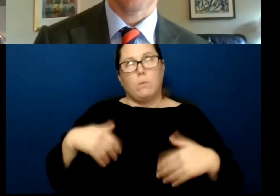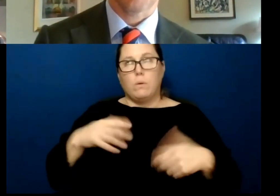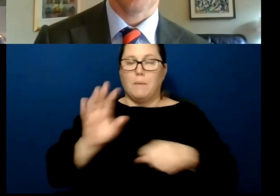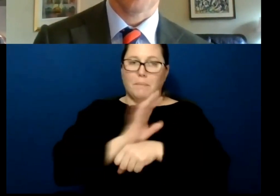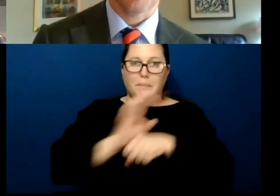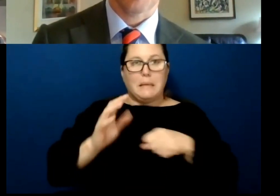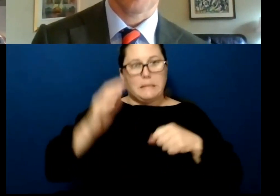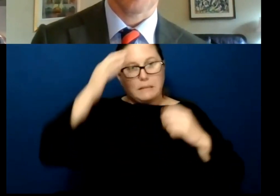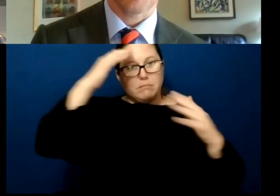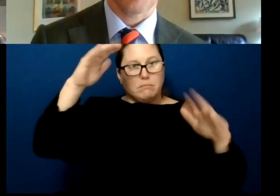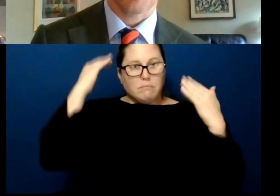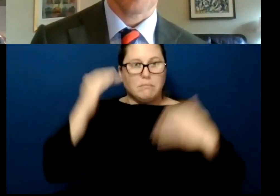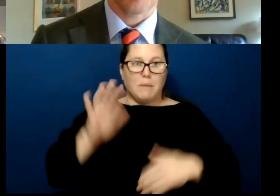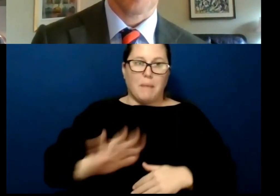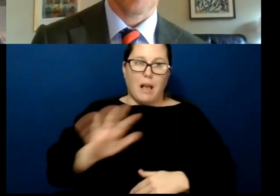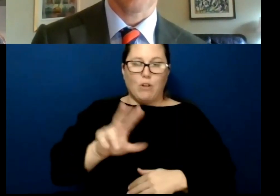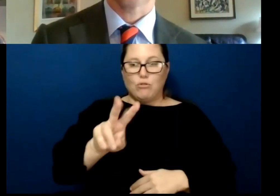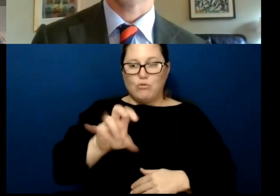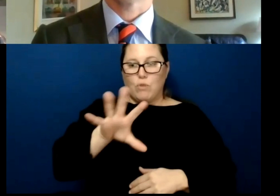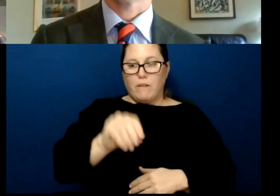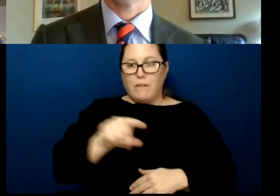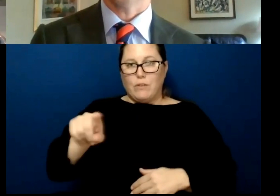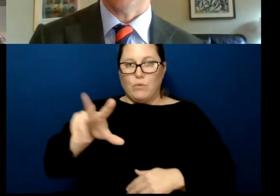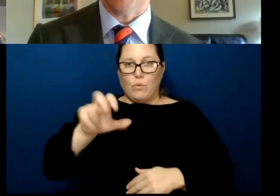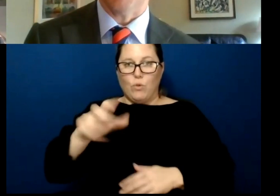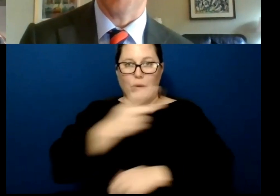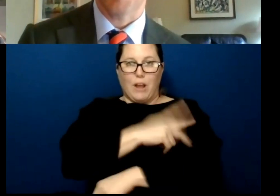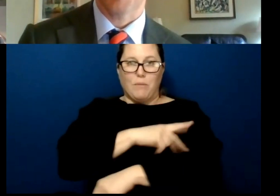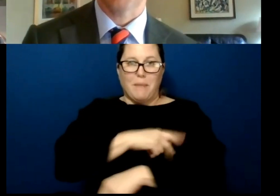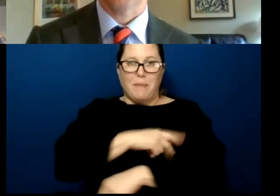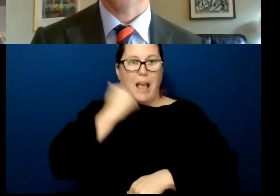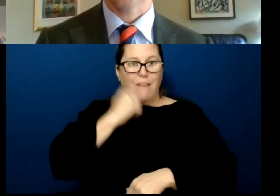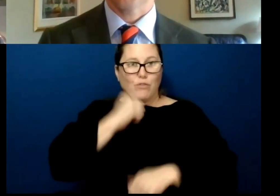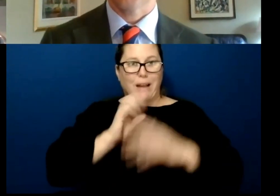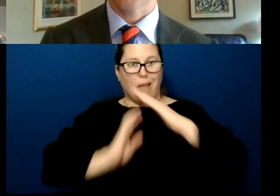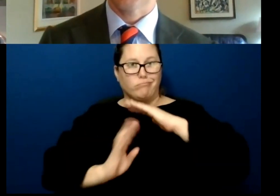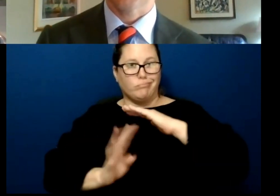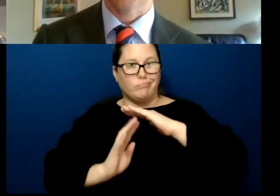around 250 to 300 patients a day through the ER. And wow.